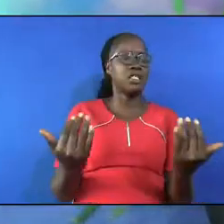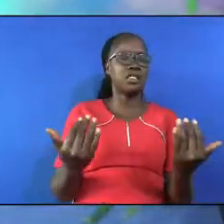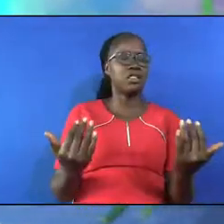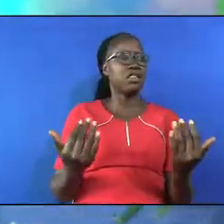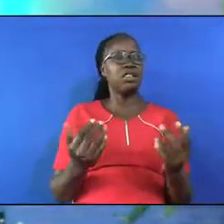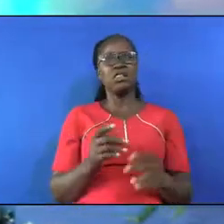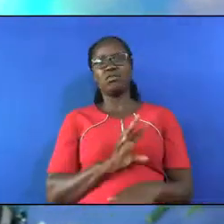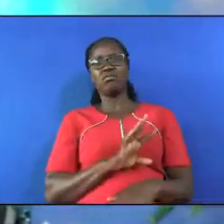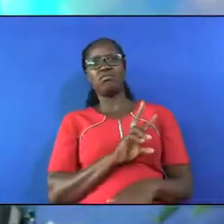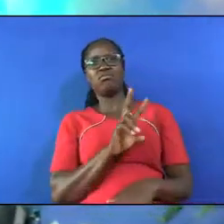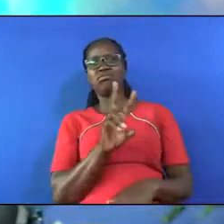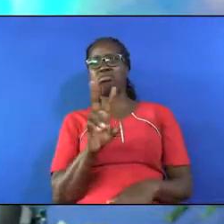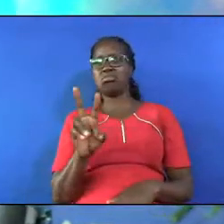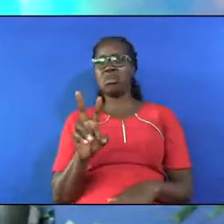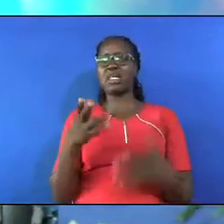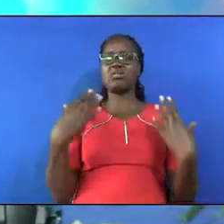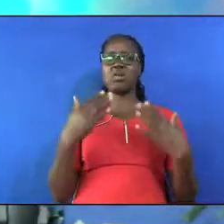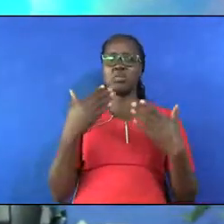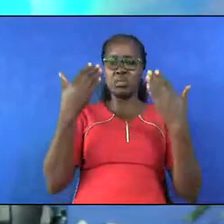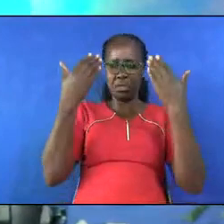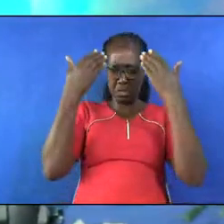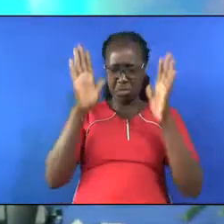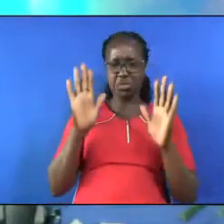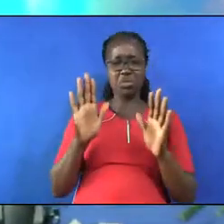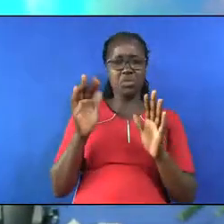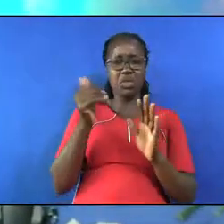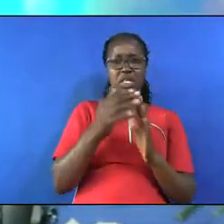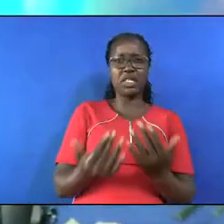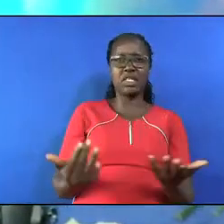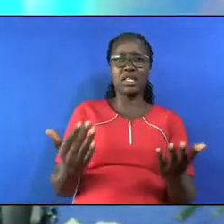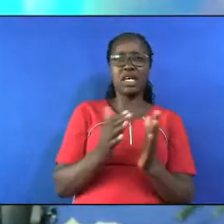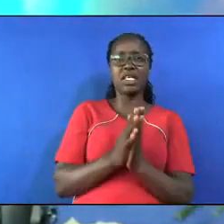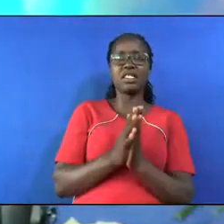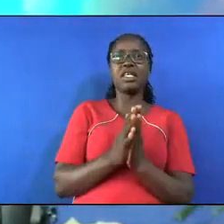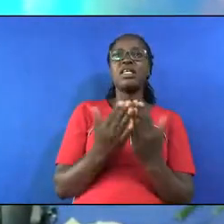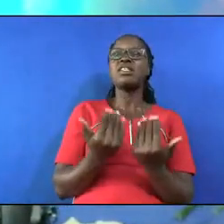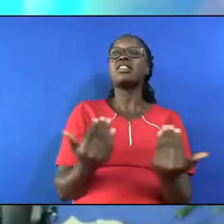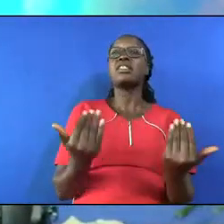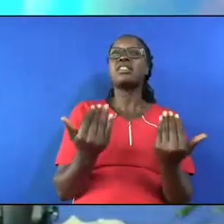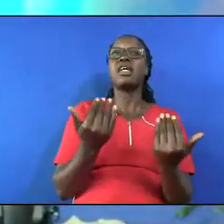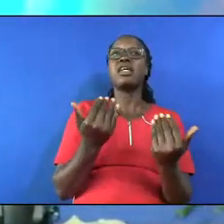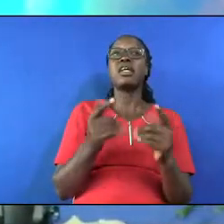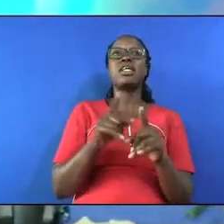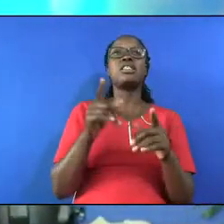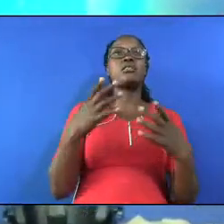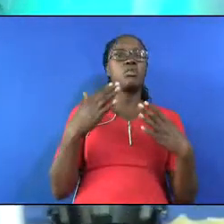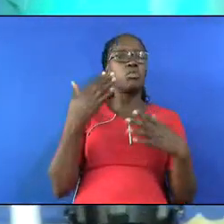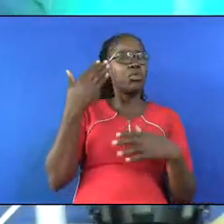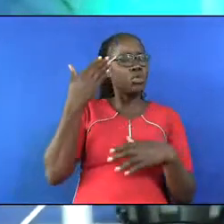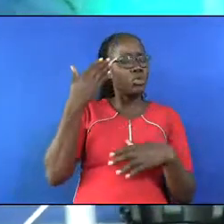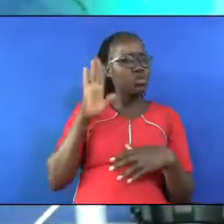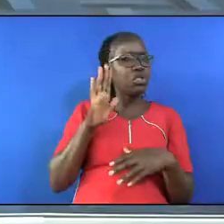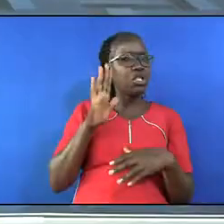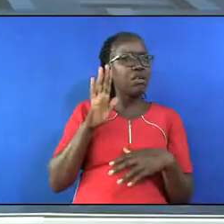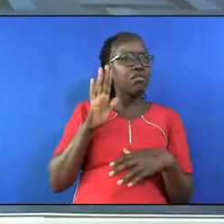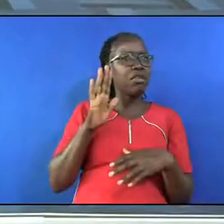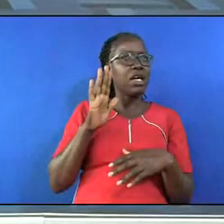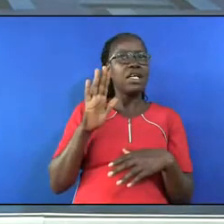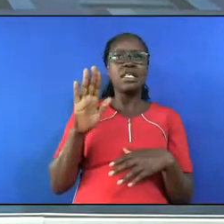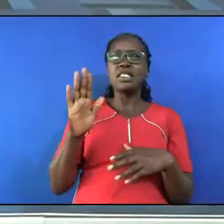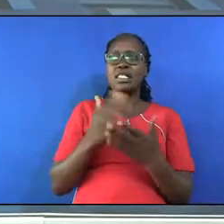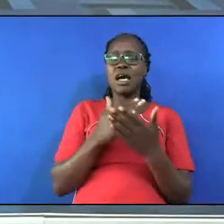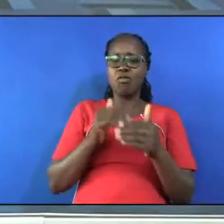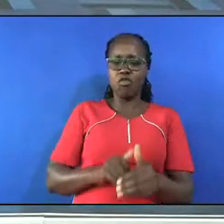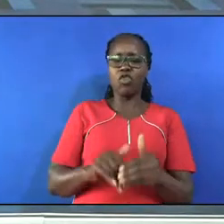We consider children as people who know nothing. We consider children as people who don't have a say anywhere.